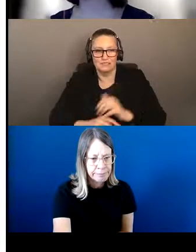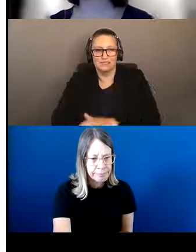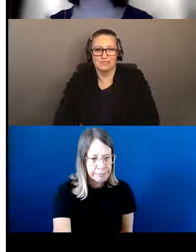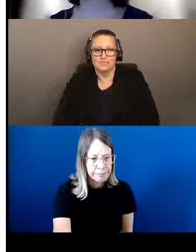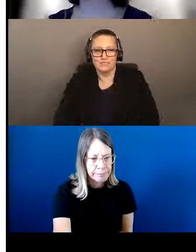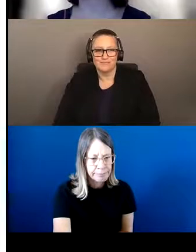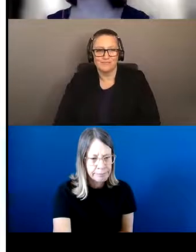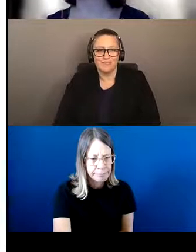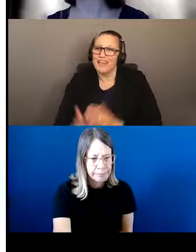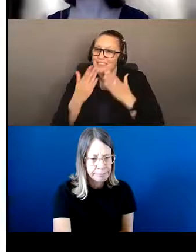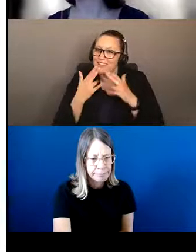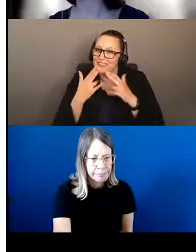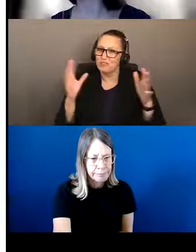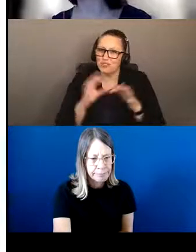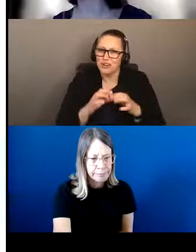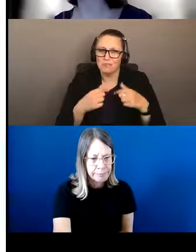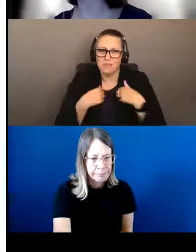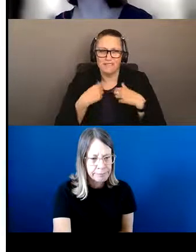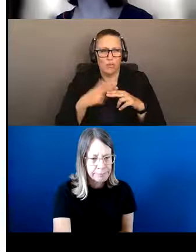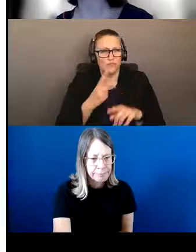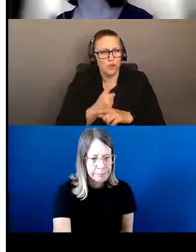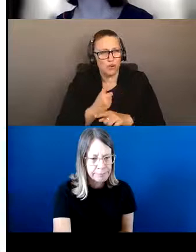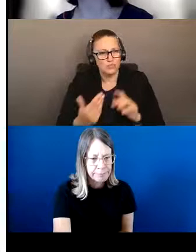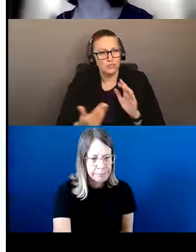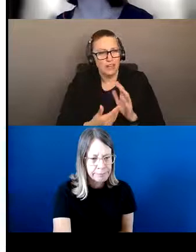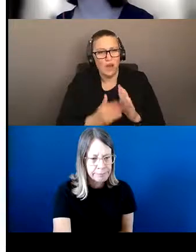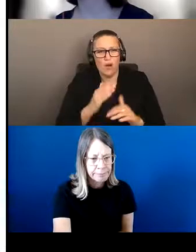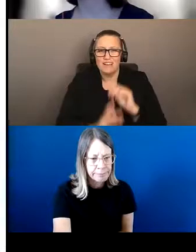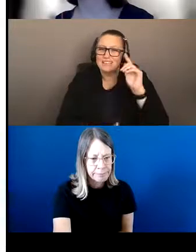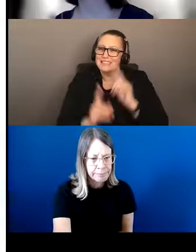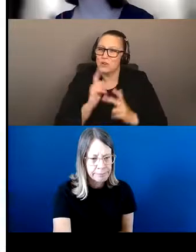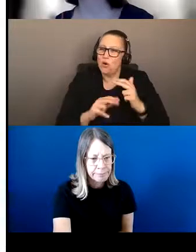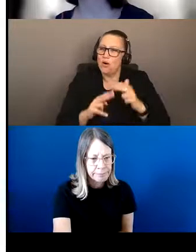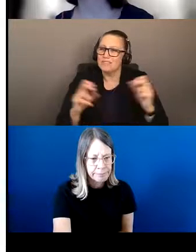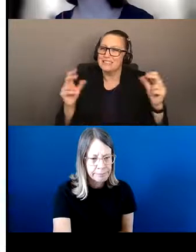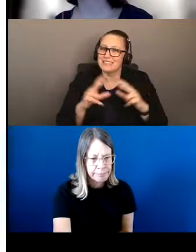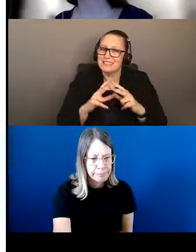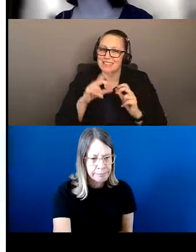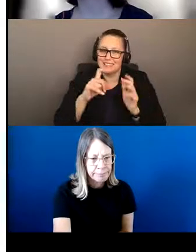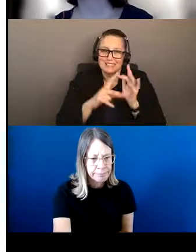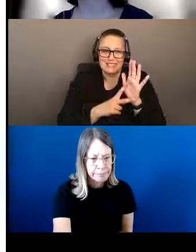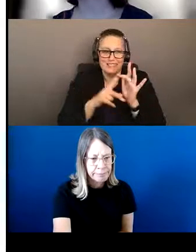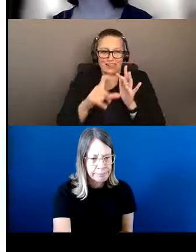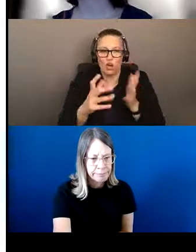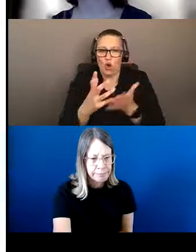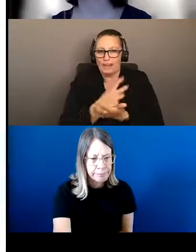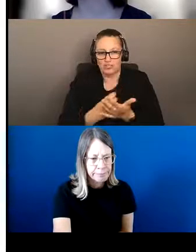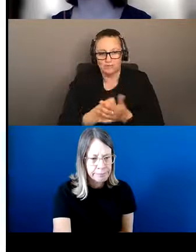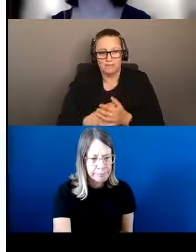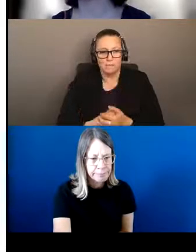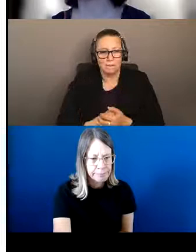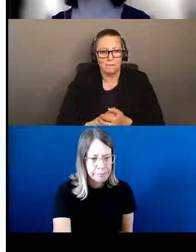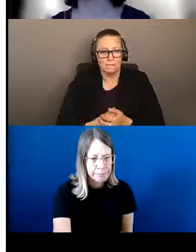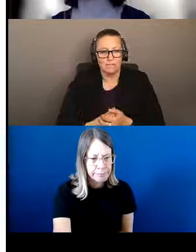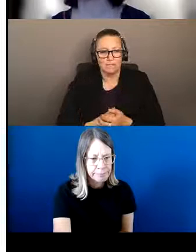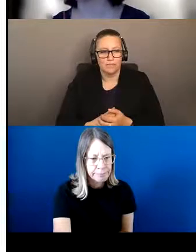Thank you for joining me on this talk, on the City of Sydney Civic Collection. I would like to leave you with this stunning work by artist, writer, curator